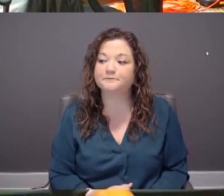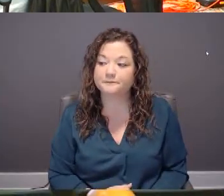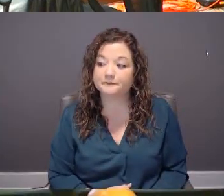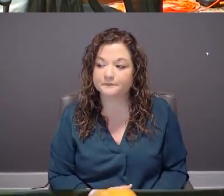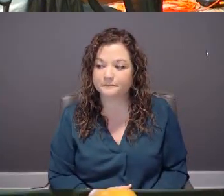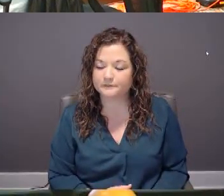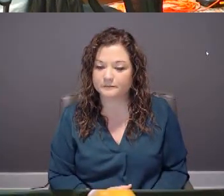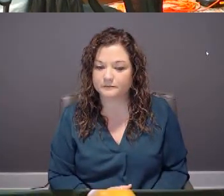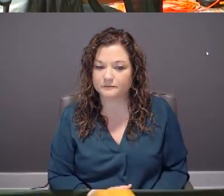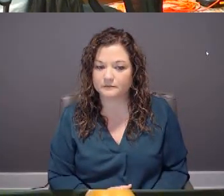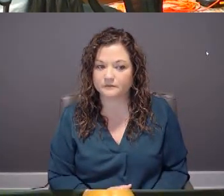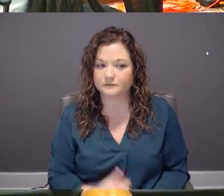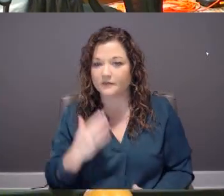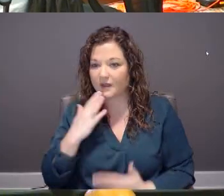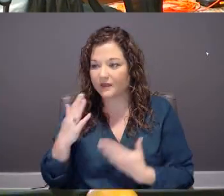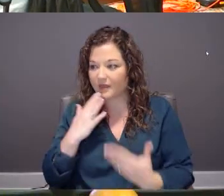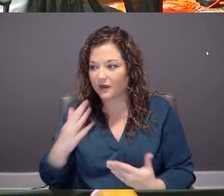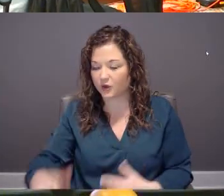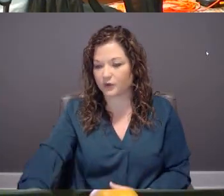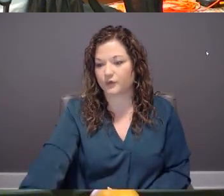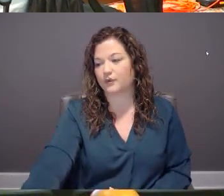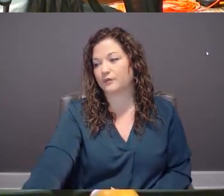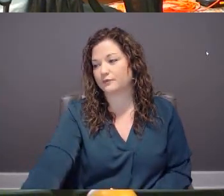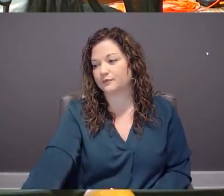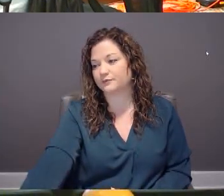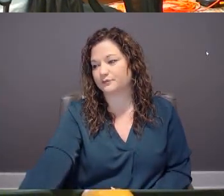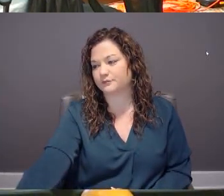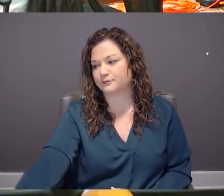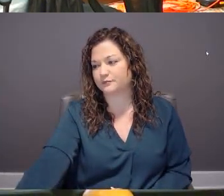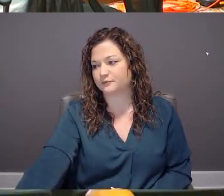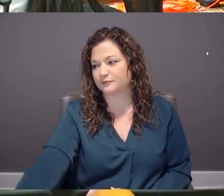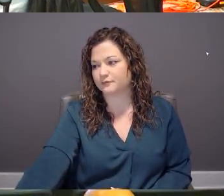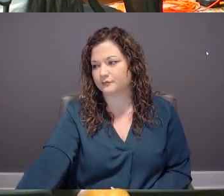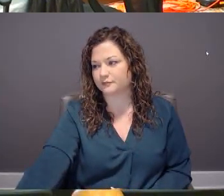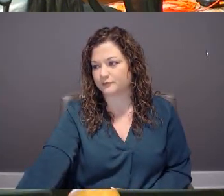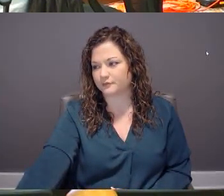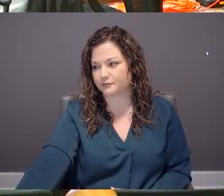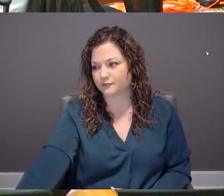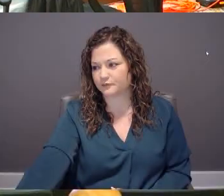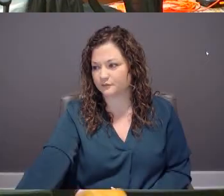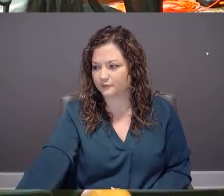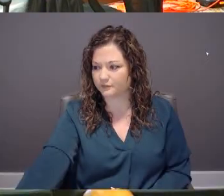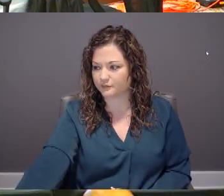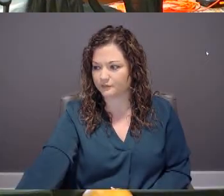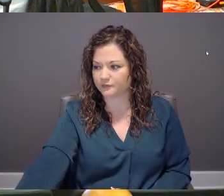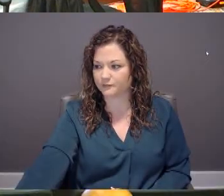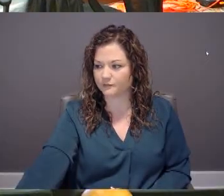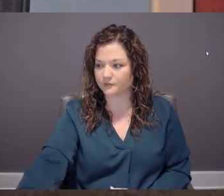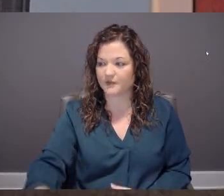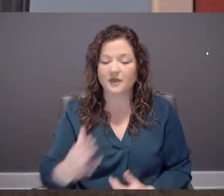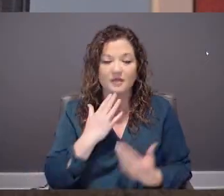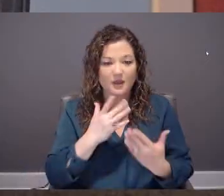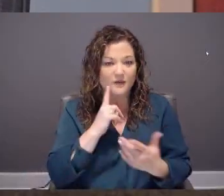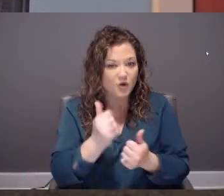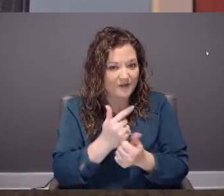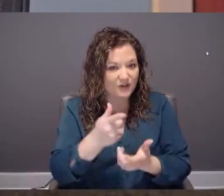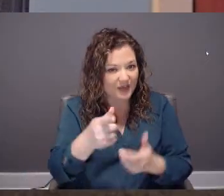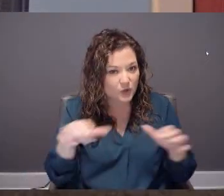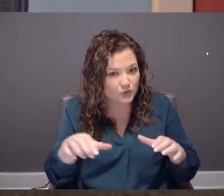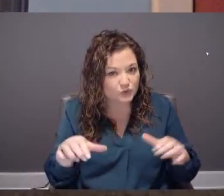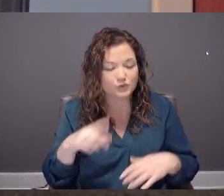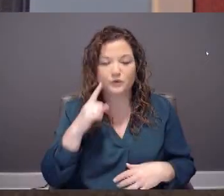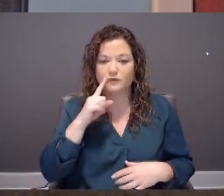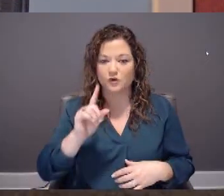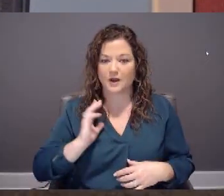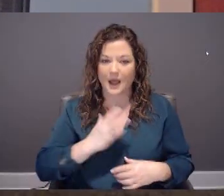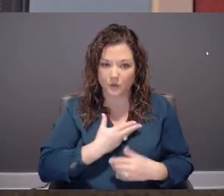Thank you all for everything that you've done for our country and that you do for our city. They say service is the